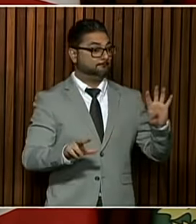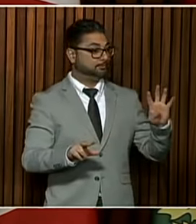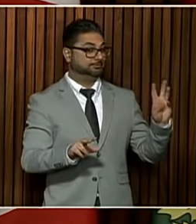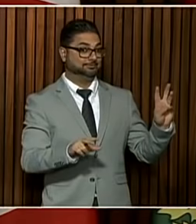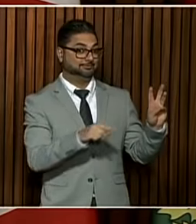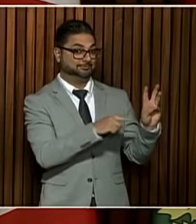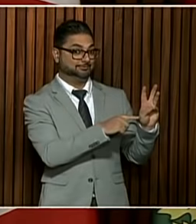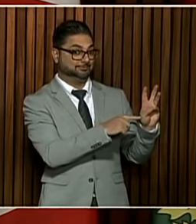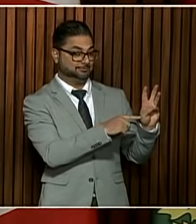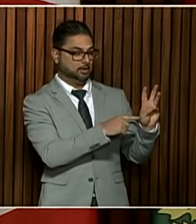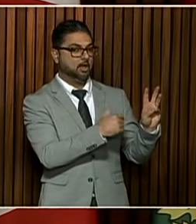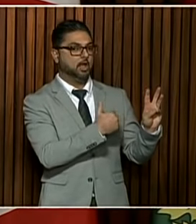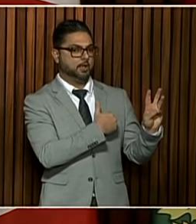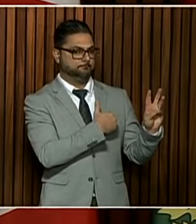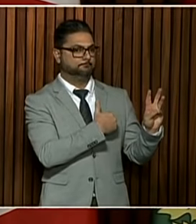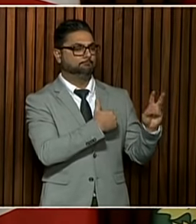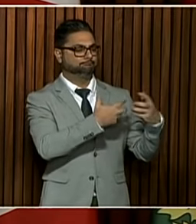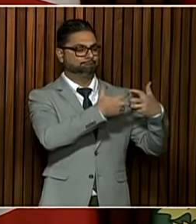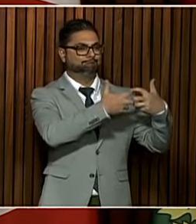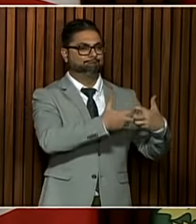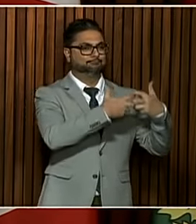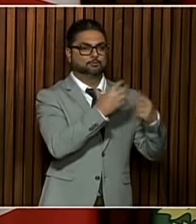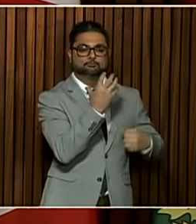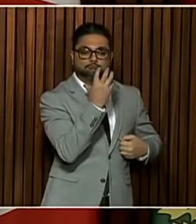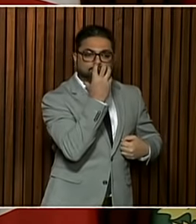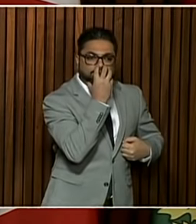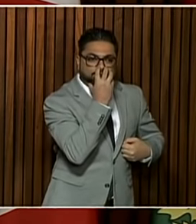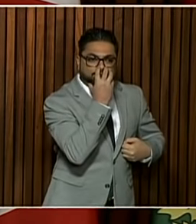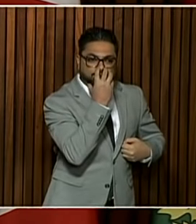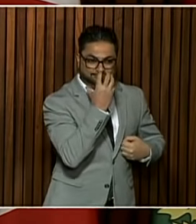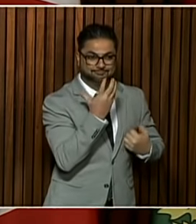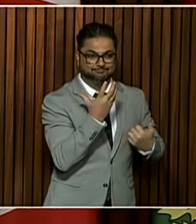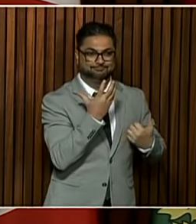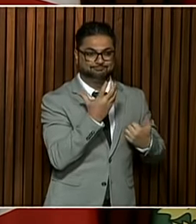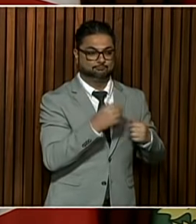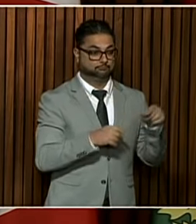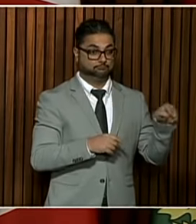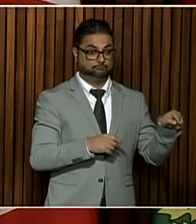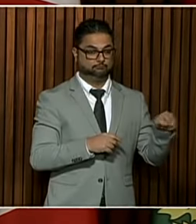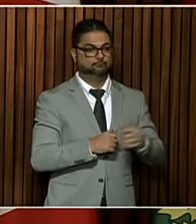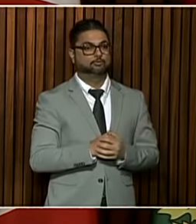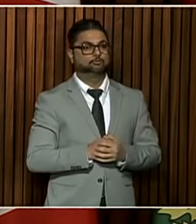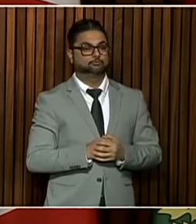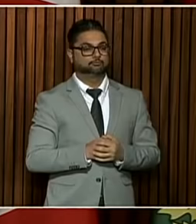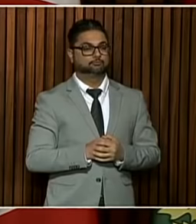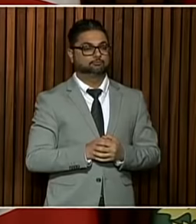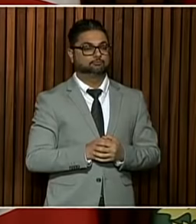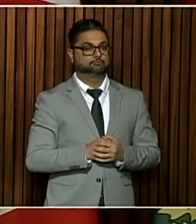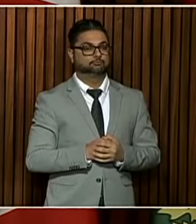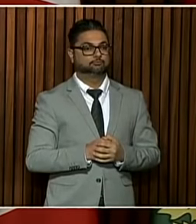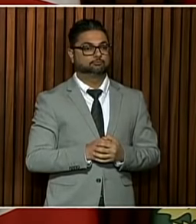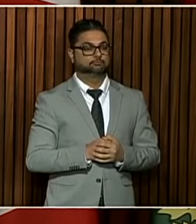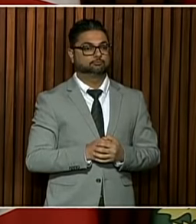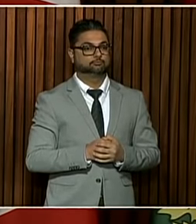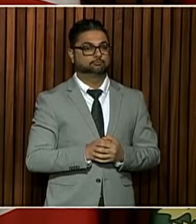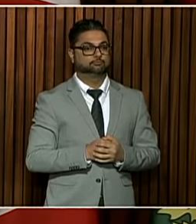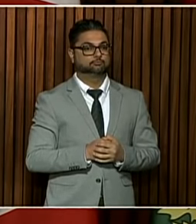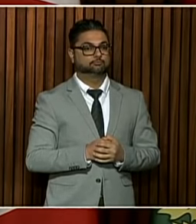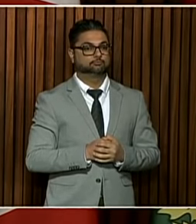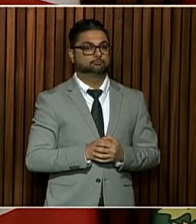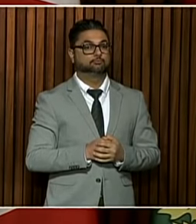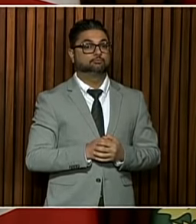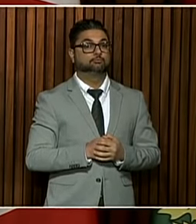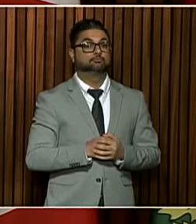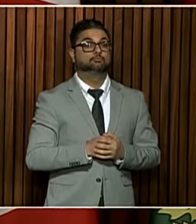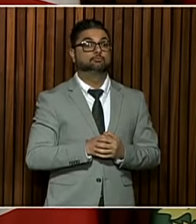The lab data, which we can speak about more, is showing that the backlog of numbers